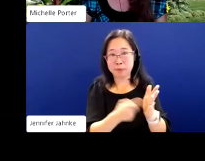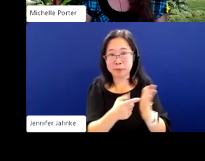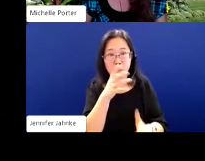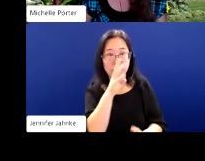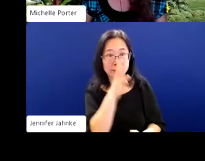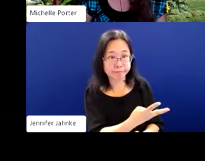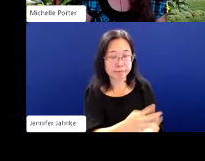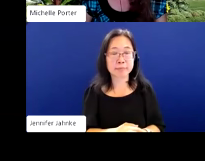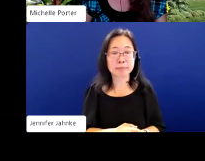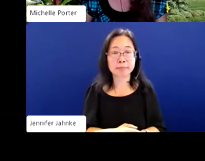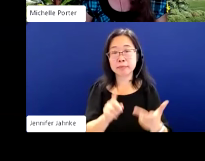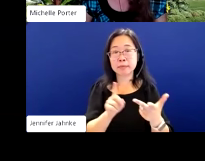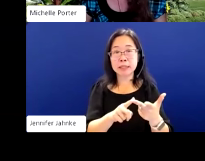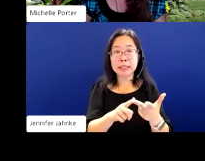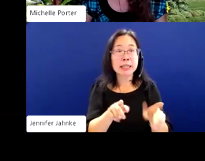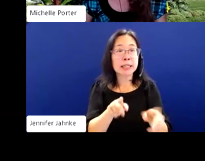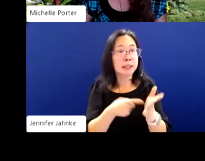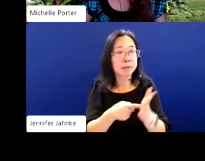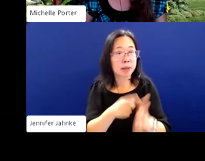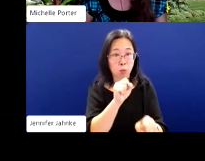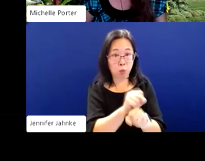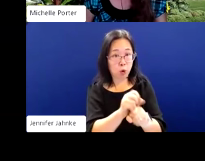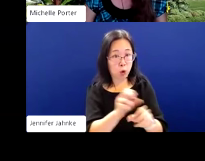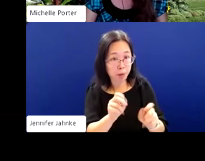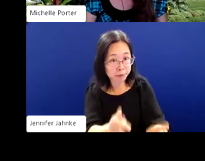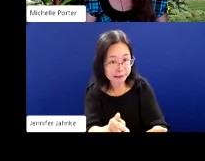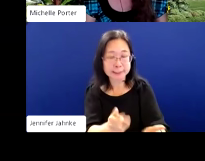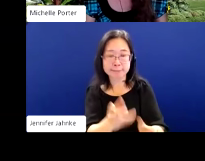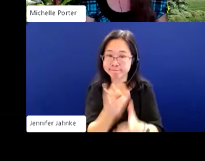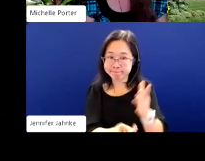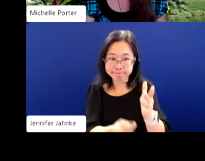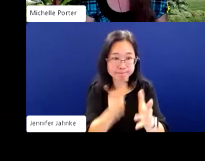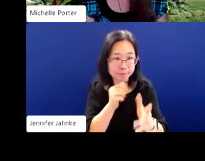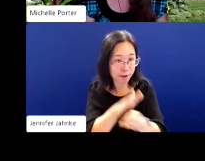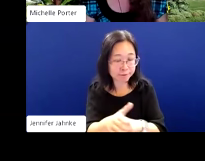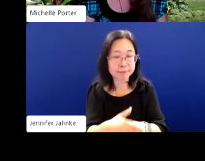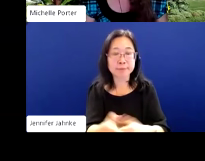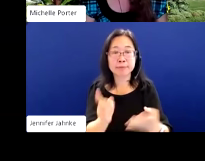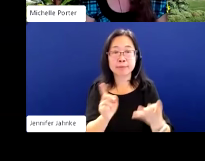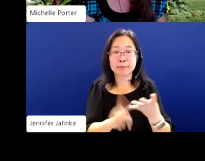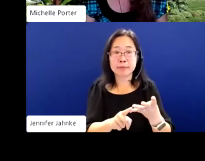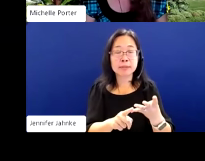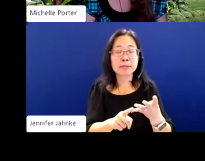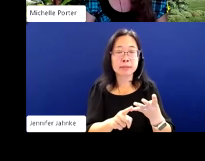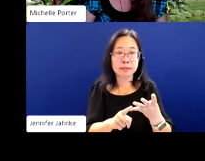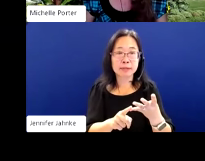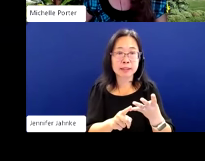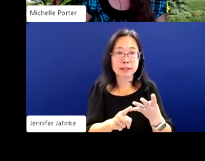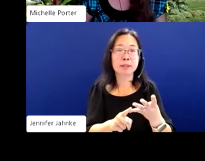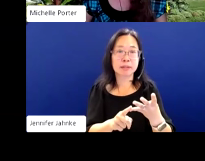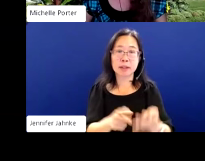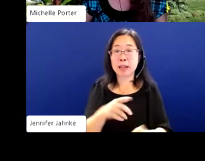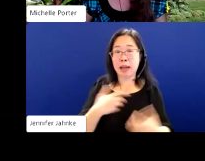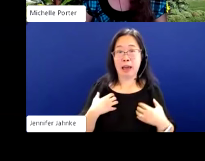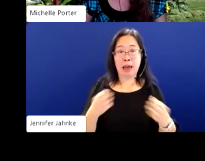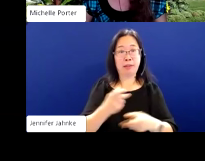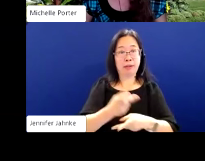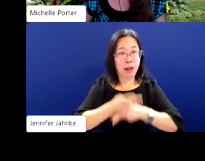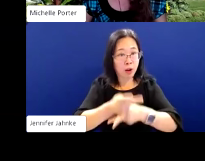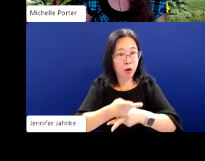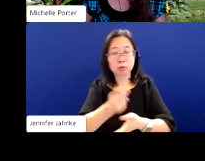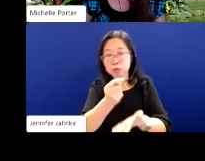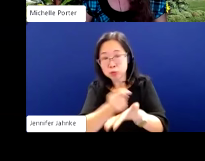work opportunities or training opportunities at work. There might be reduced access to healthcare or different types